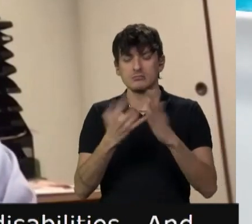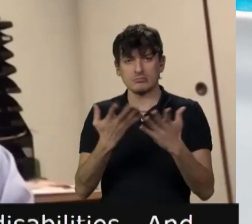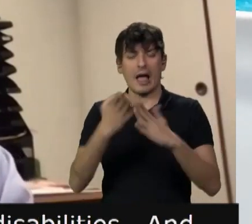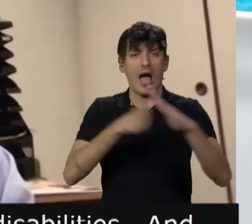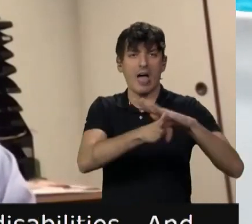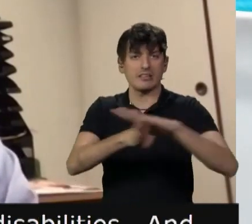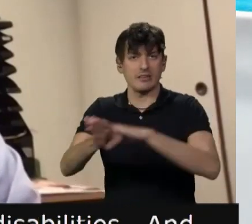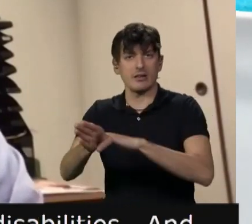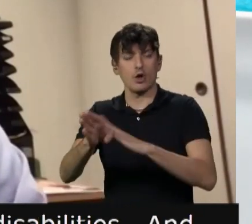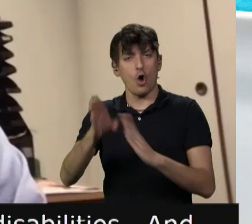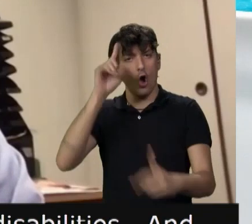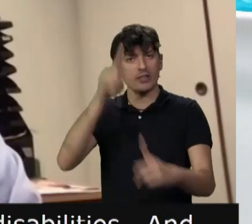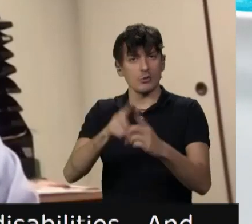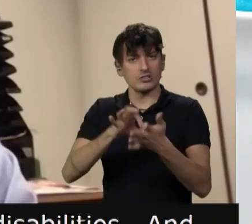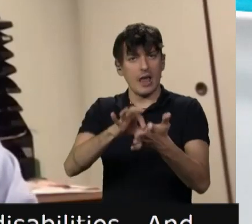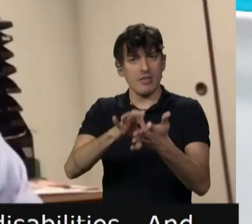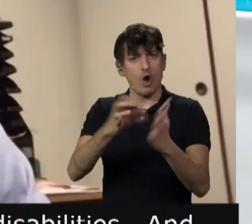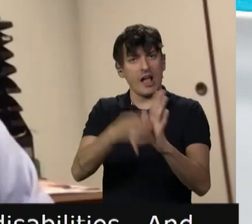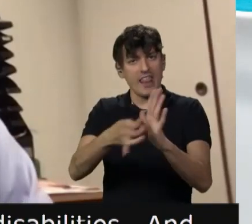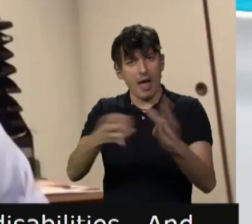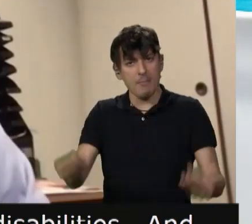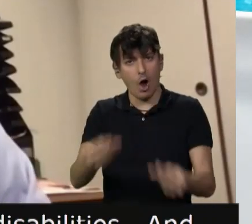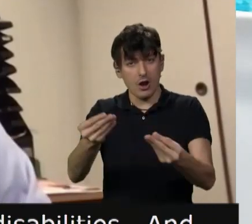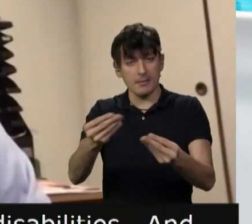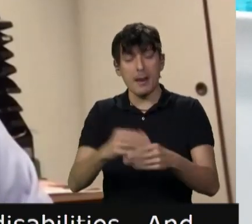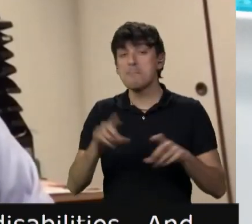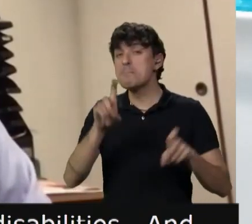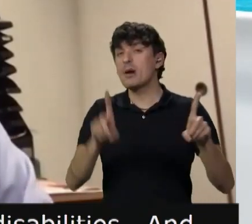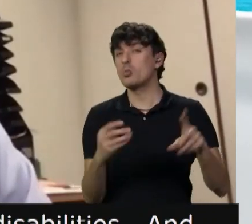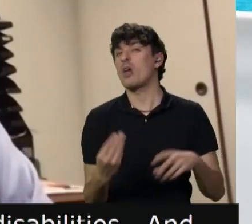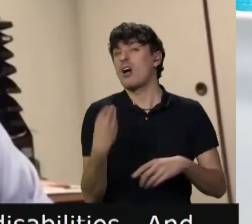technical solutions to improve the quality of life. In terms of your question,